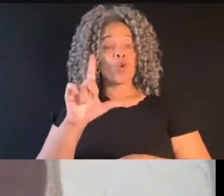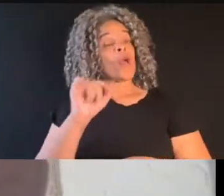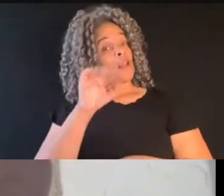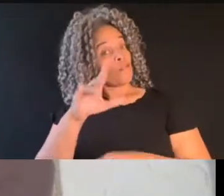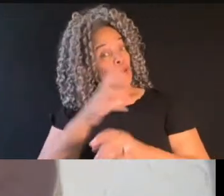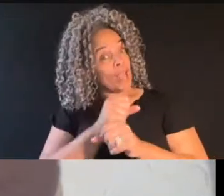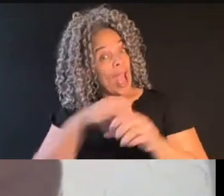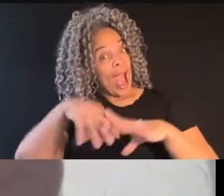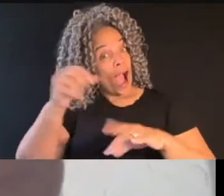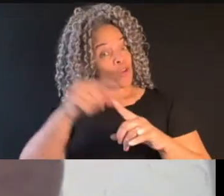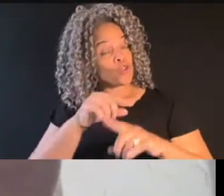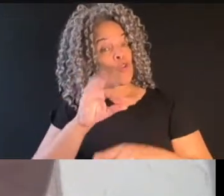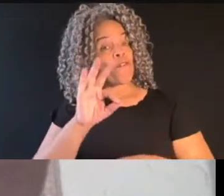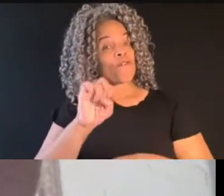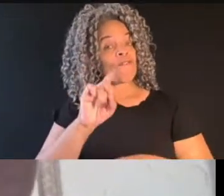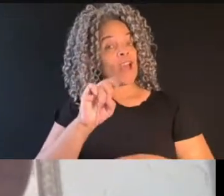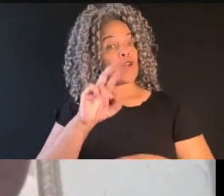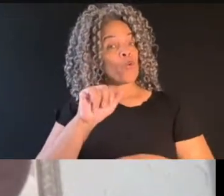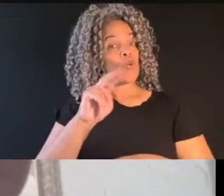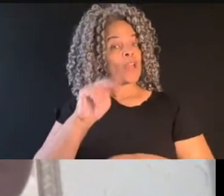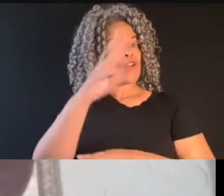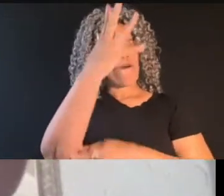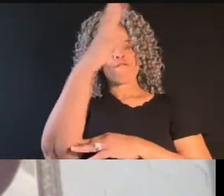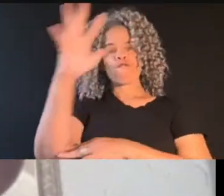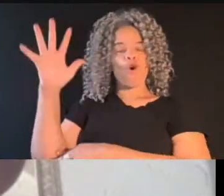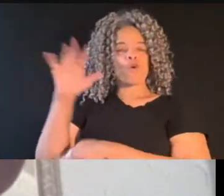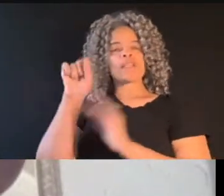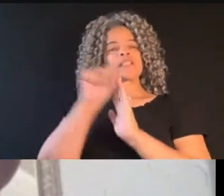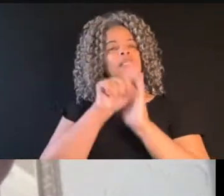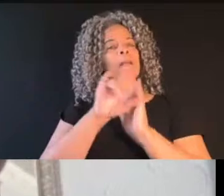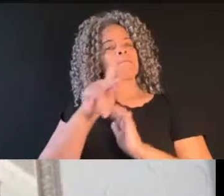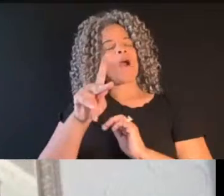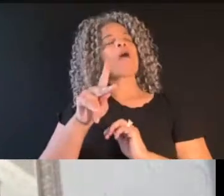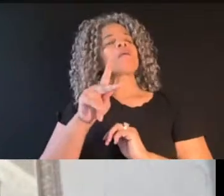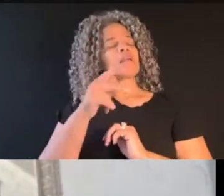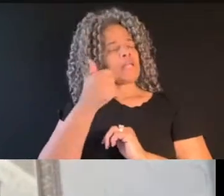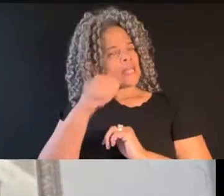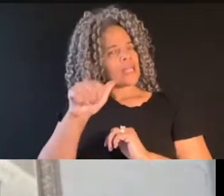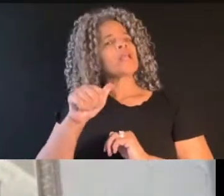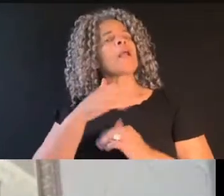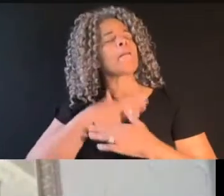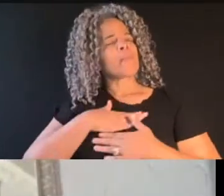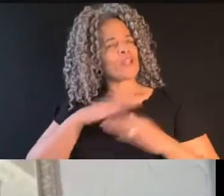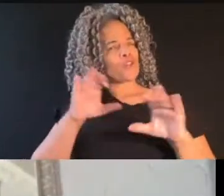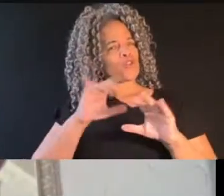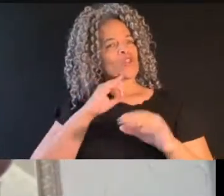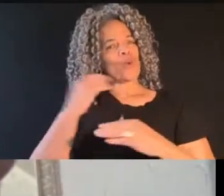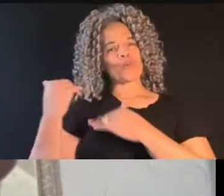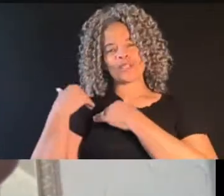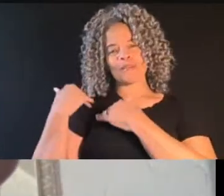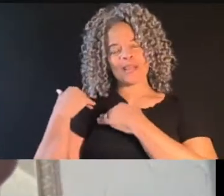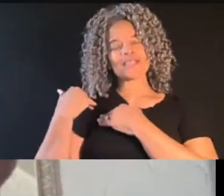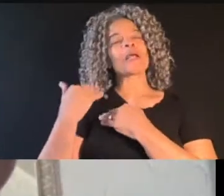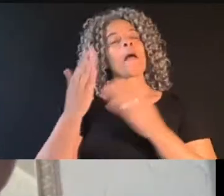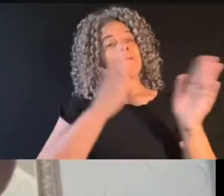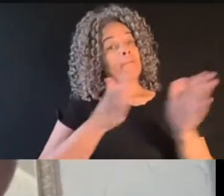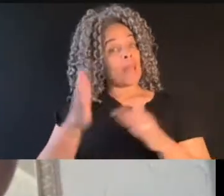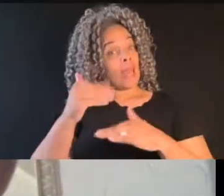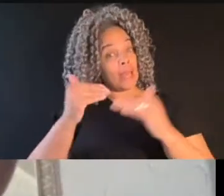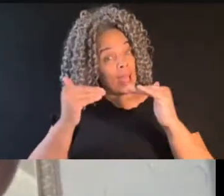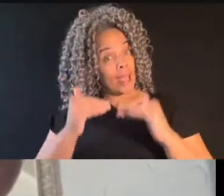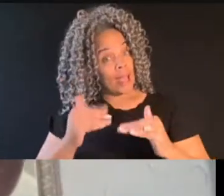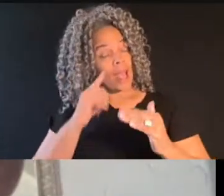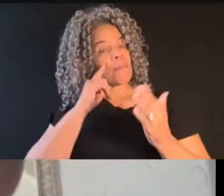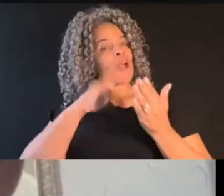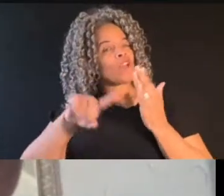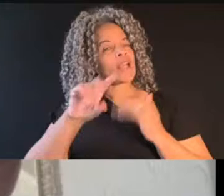to Federation Forest State Park or any other park, please do so responsibly. Plan ahead by checking out the